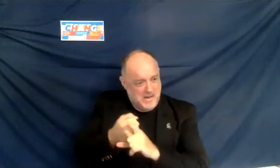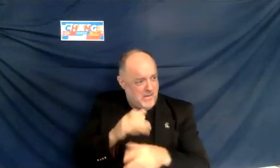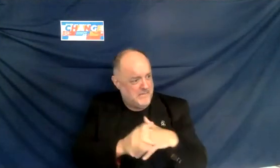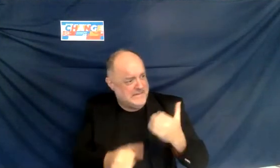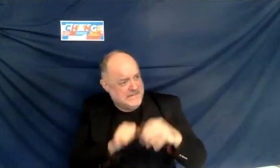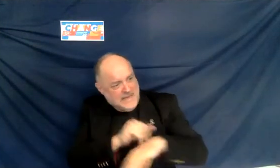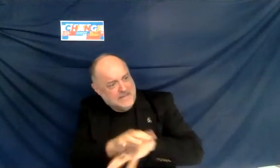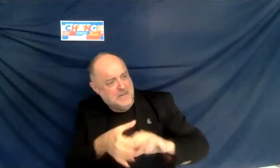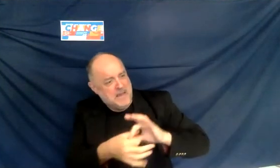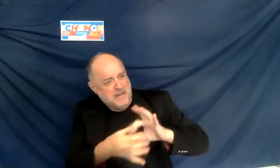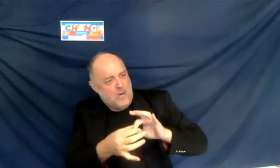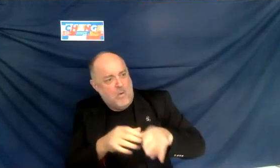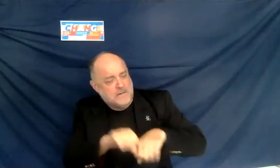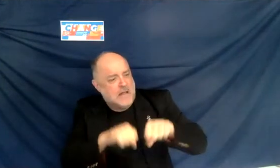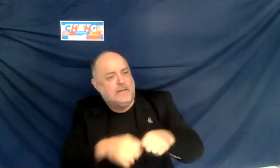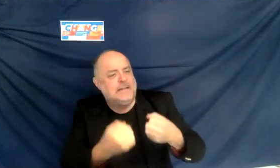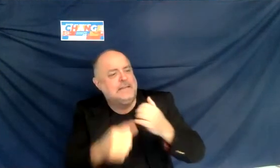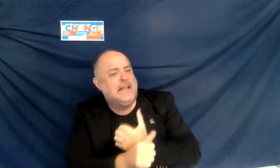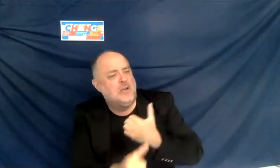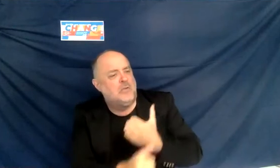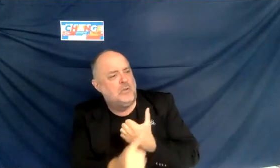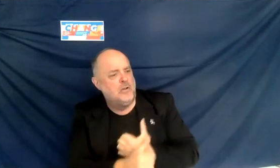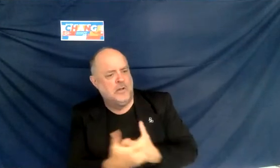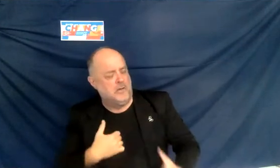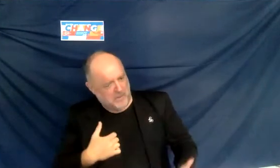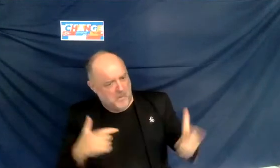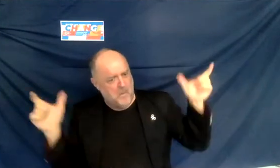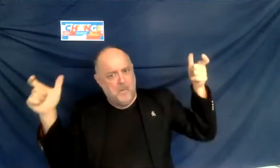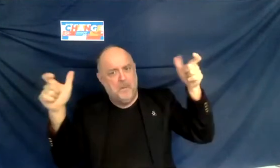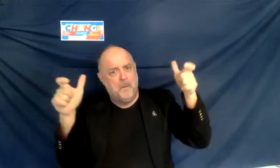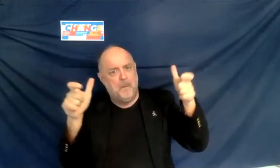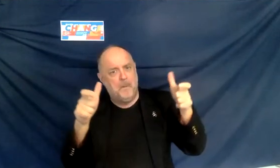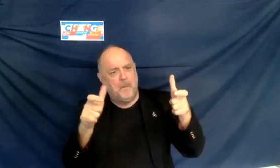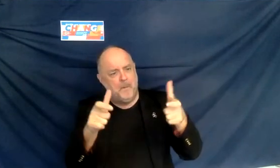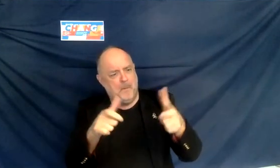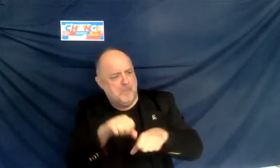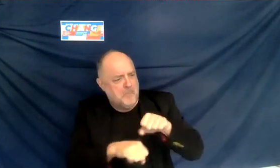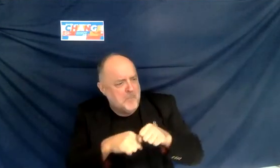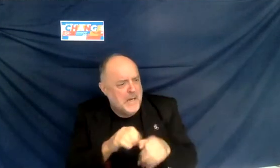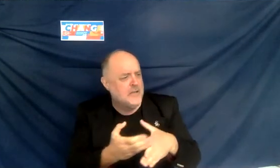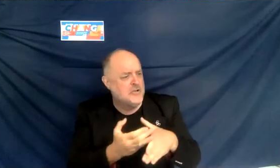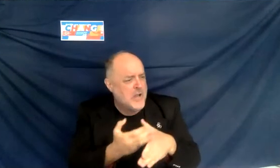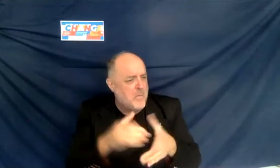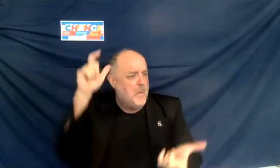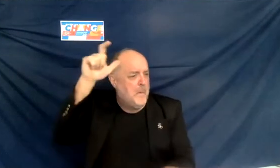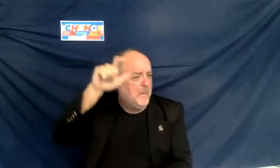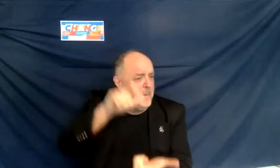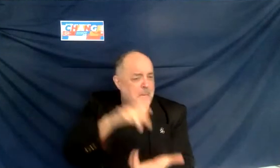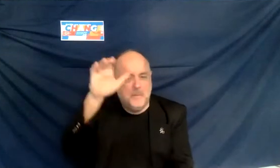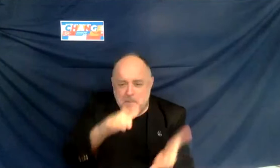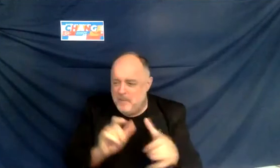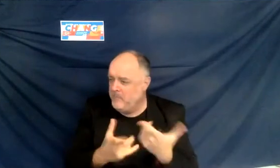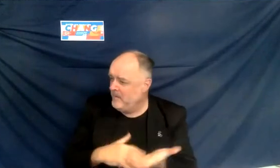dangerous, fewer people do it, it throttles the success of the bike share system, and turns cycling into a